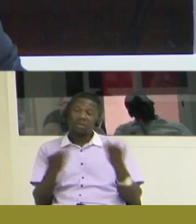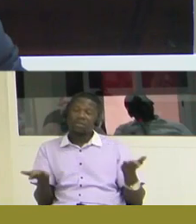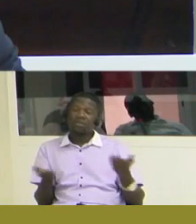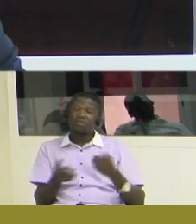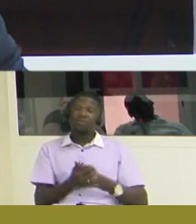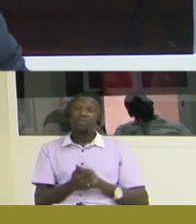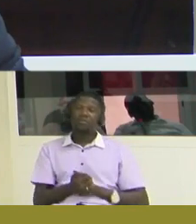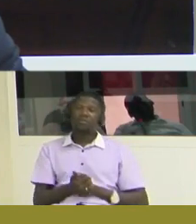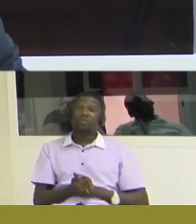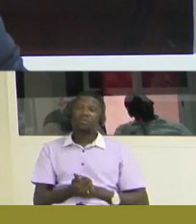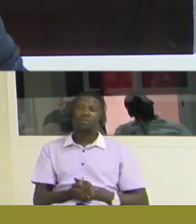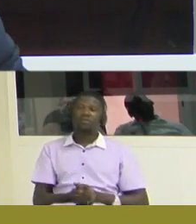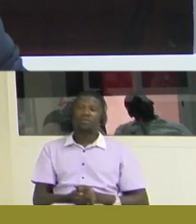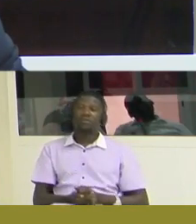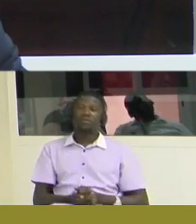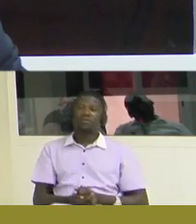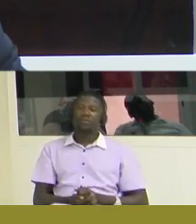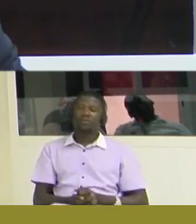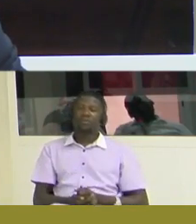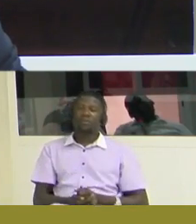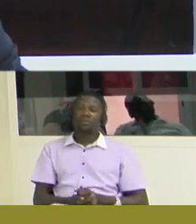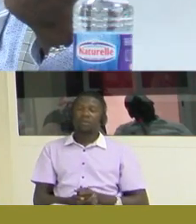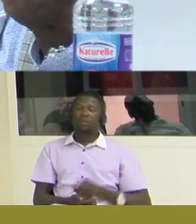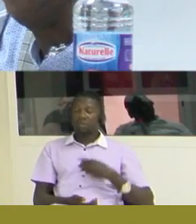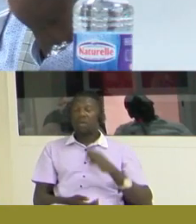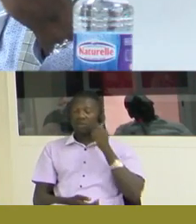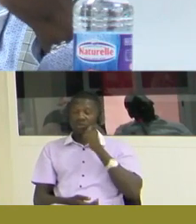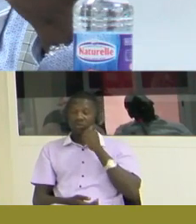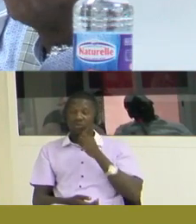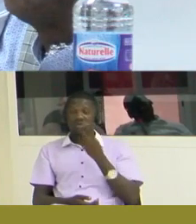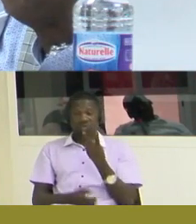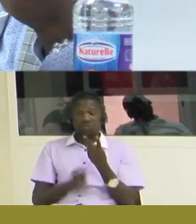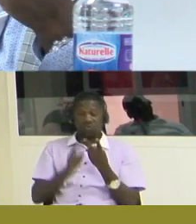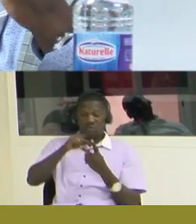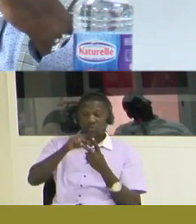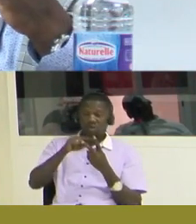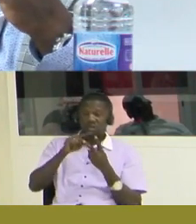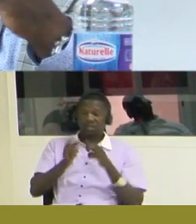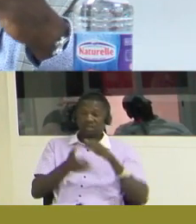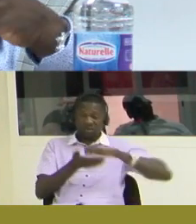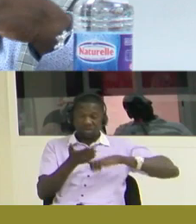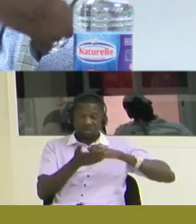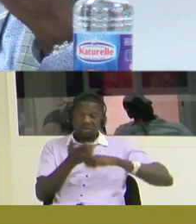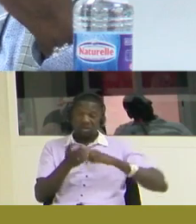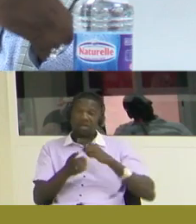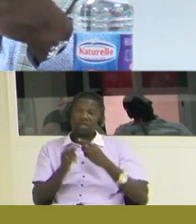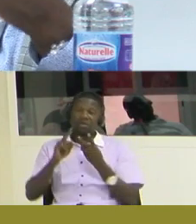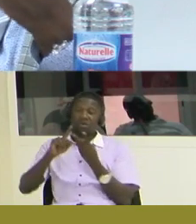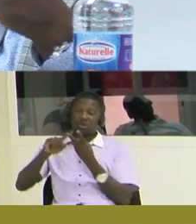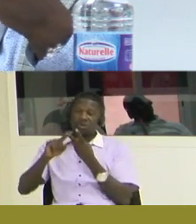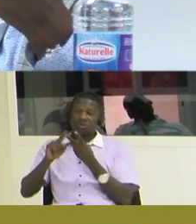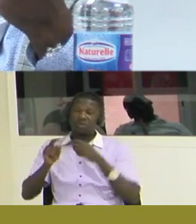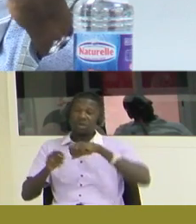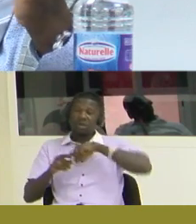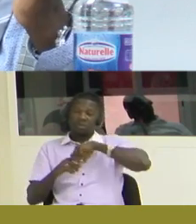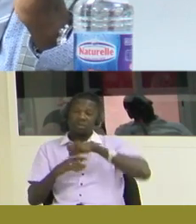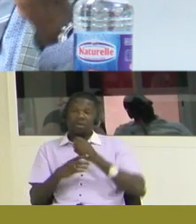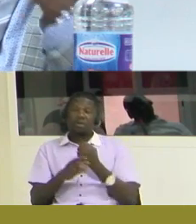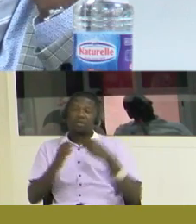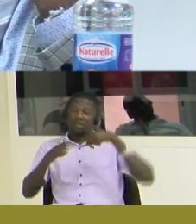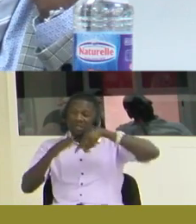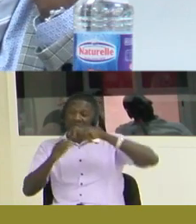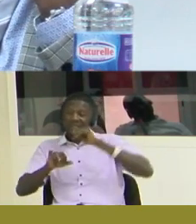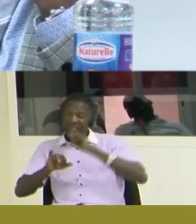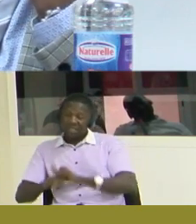mean I don't know I used two premises yes one is the corruption and the order is self perpetuation in power